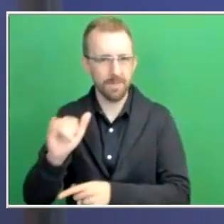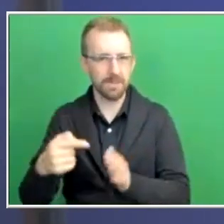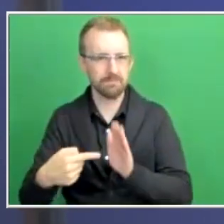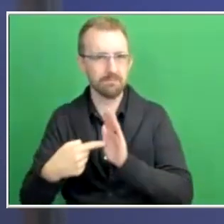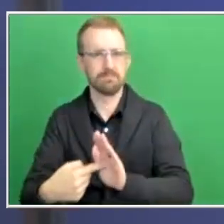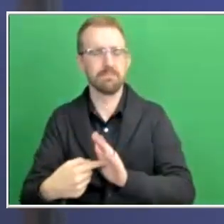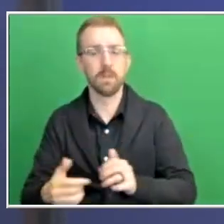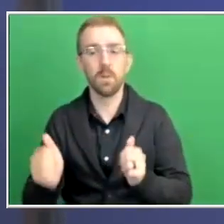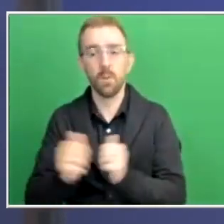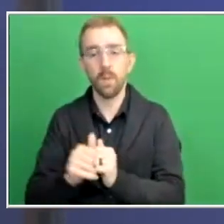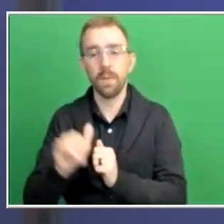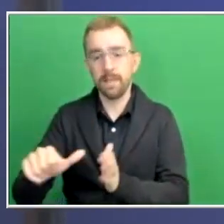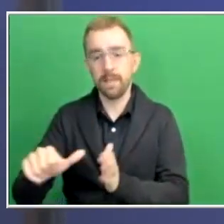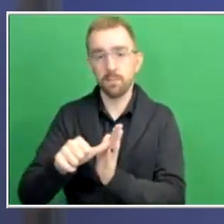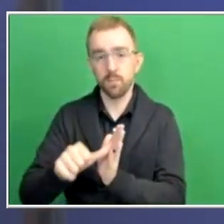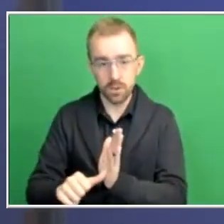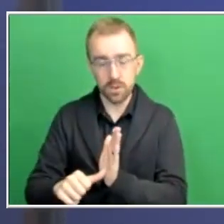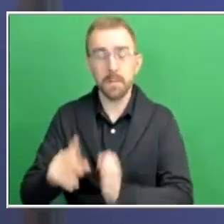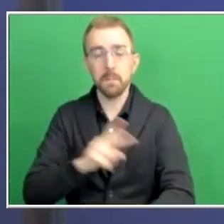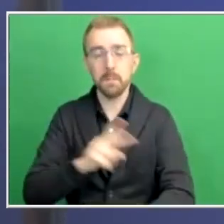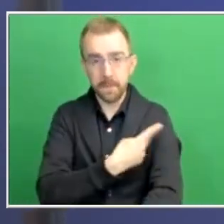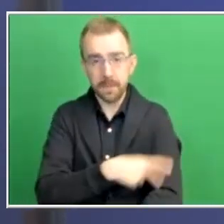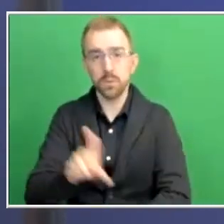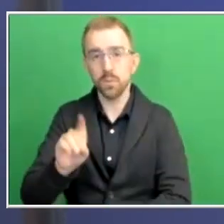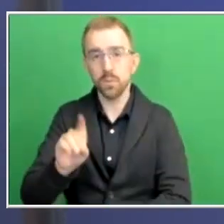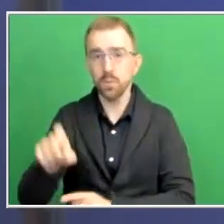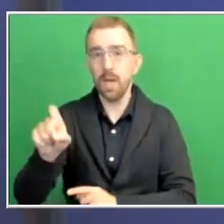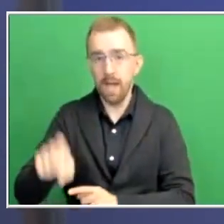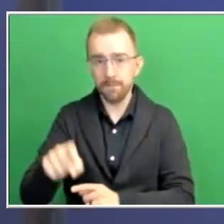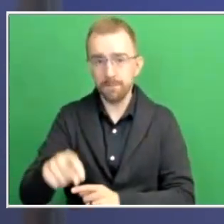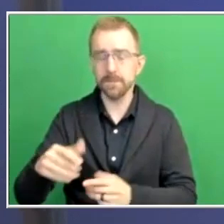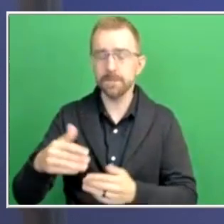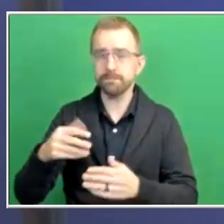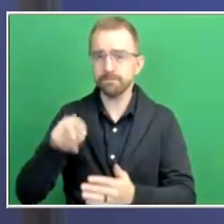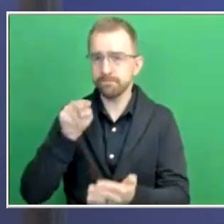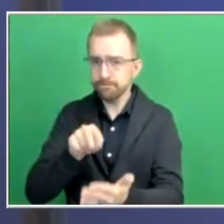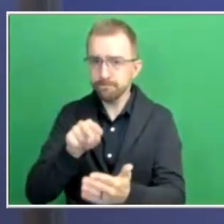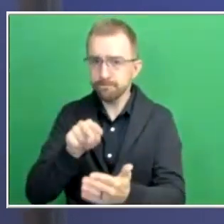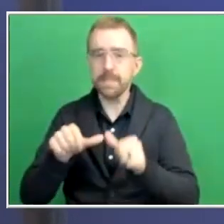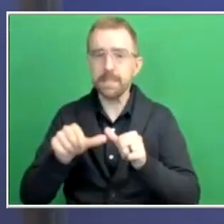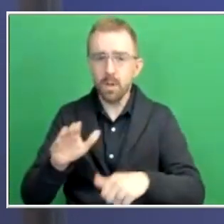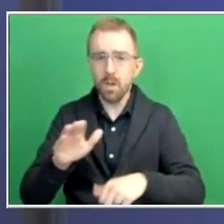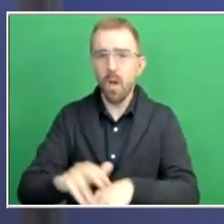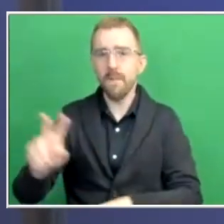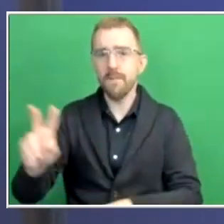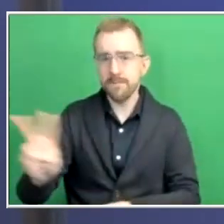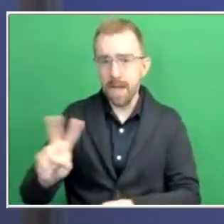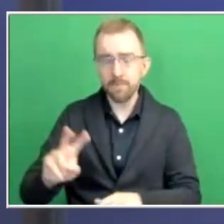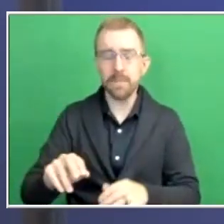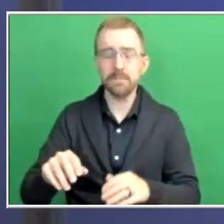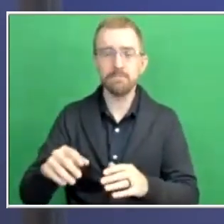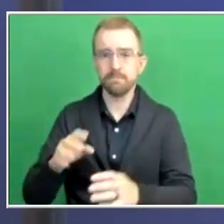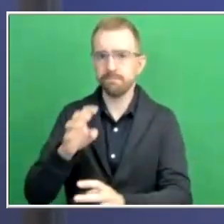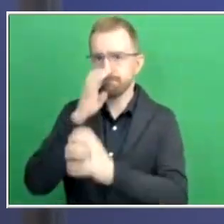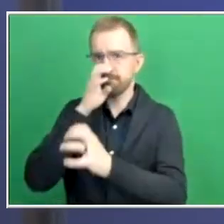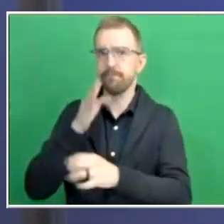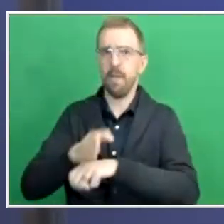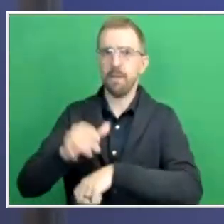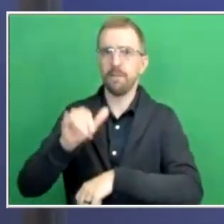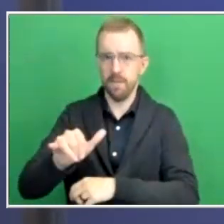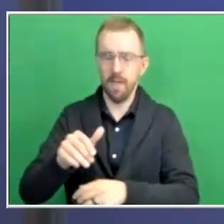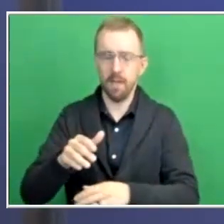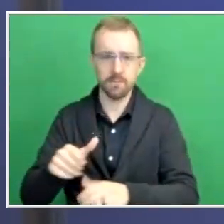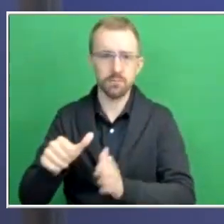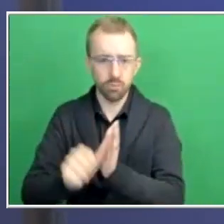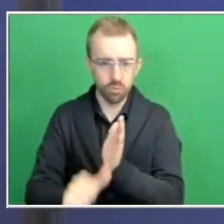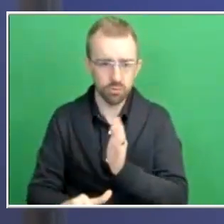with these operations, patients do have to be diligent about continuing on a vitamin regimen after surgery. You know, hopefully we're